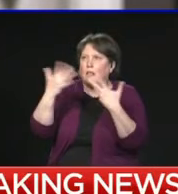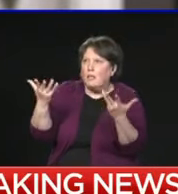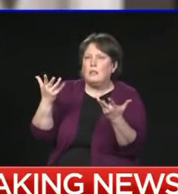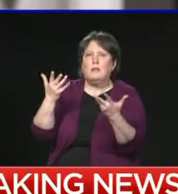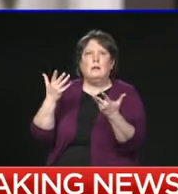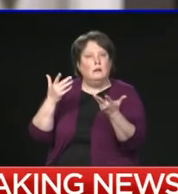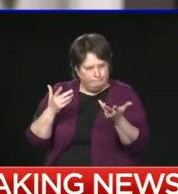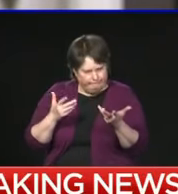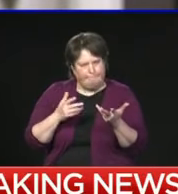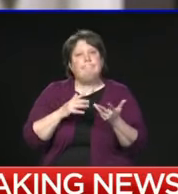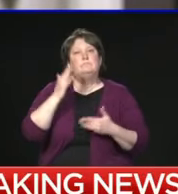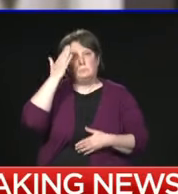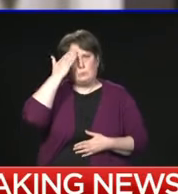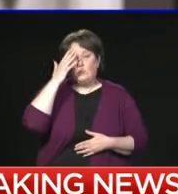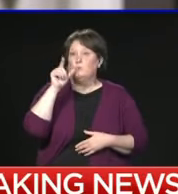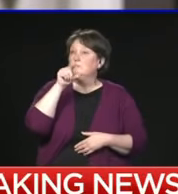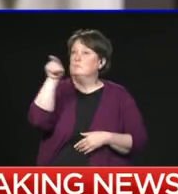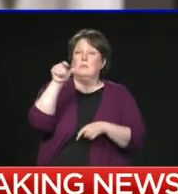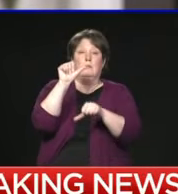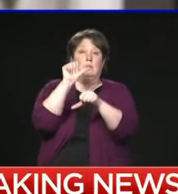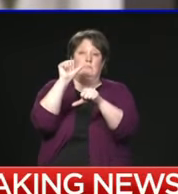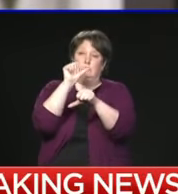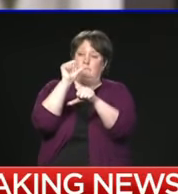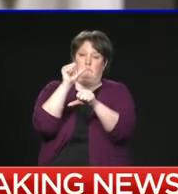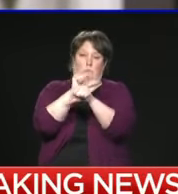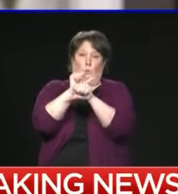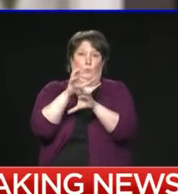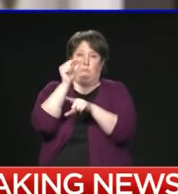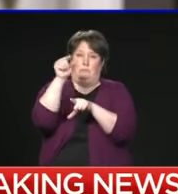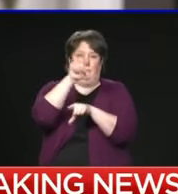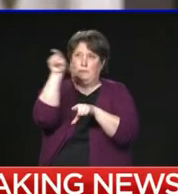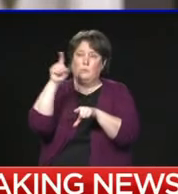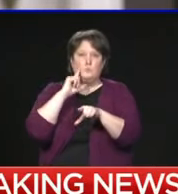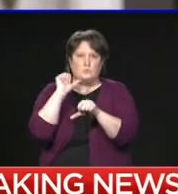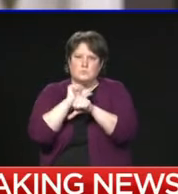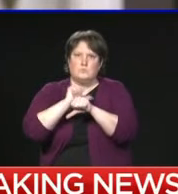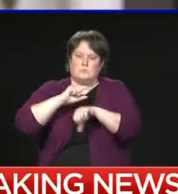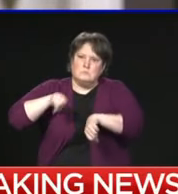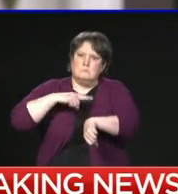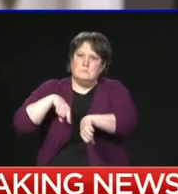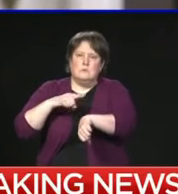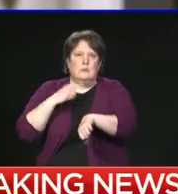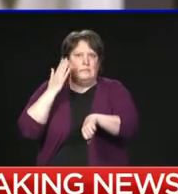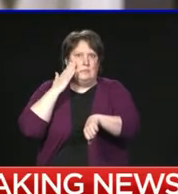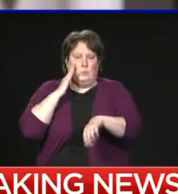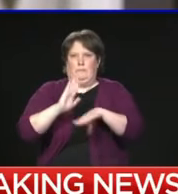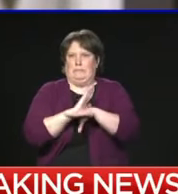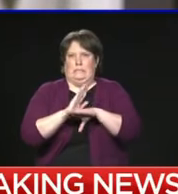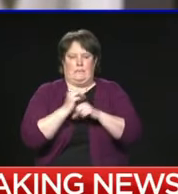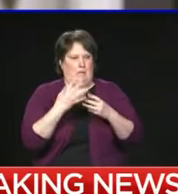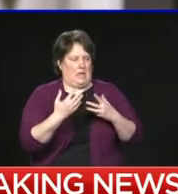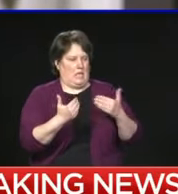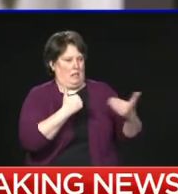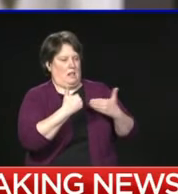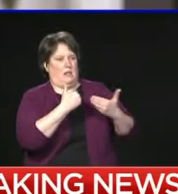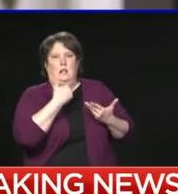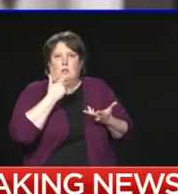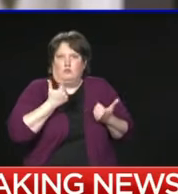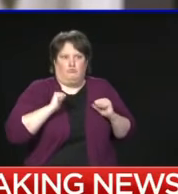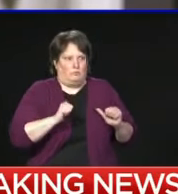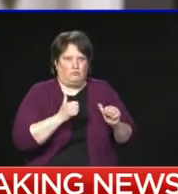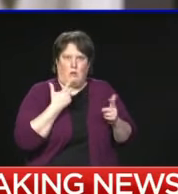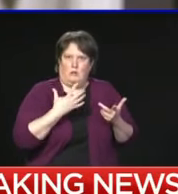Public servants are working around the clock while dealing with unprecedented demand and all of the same personal stress